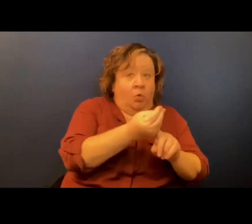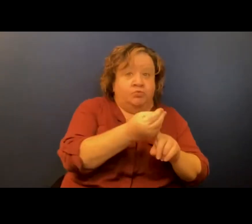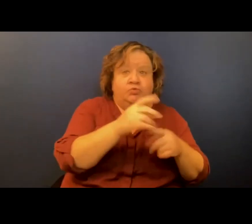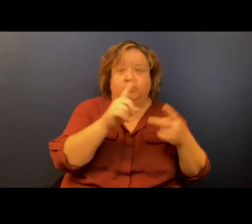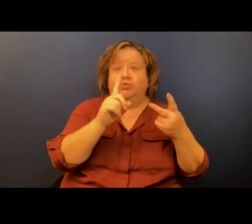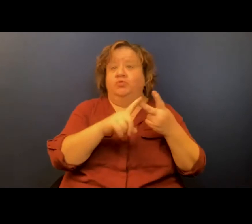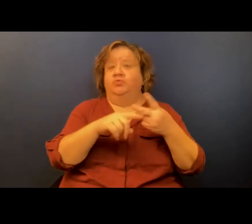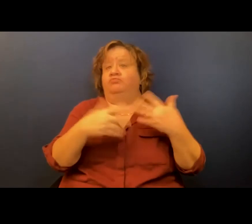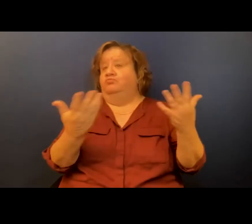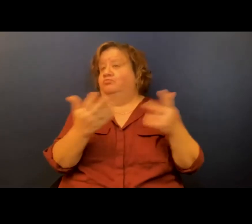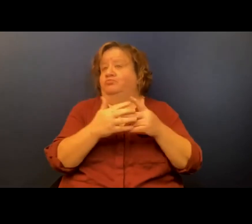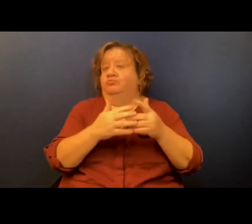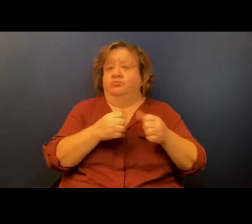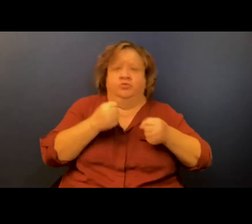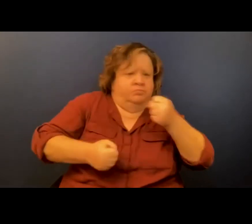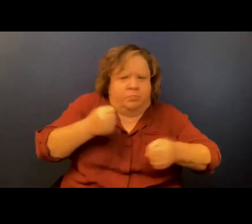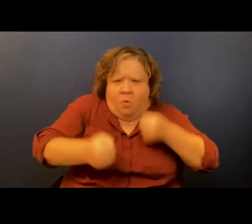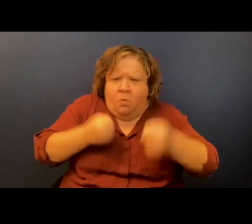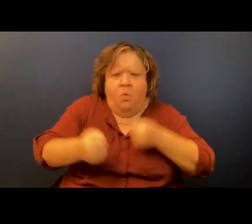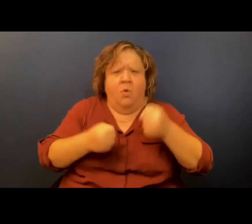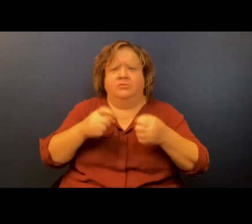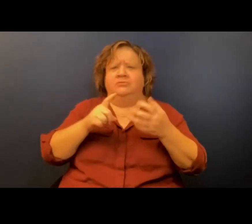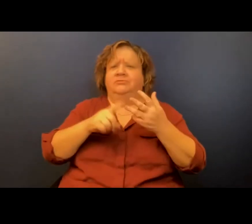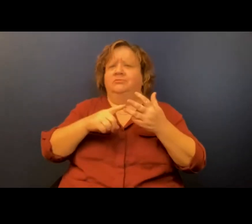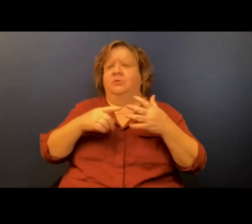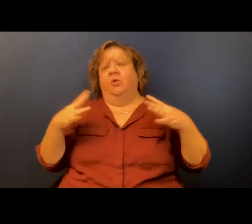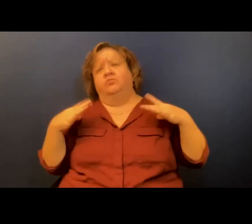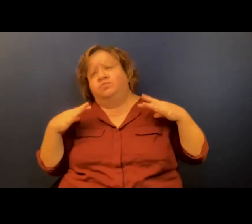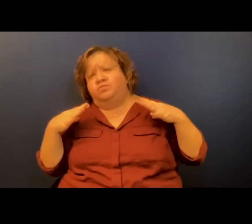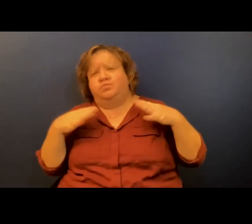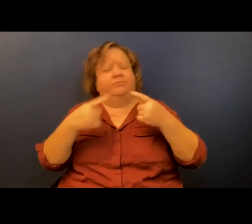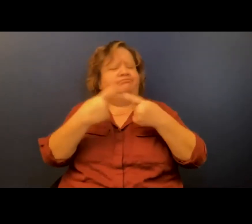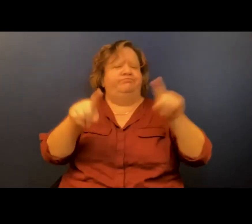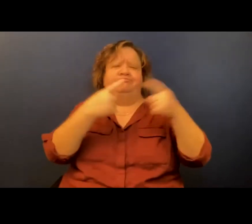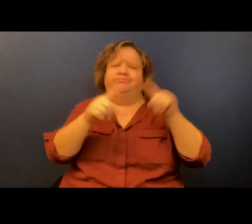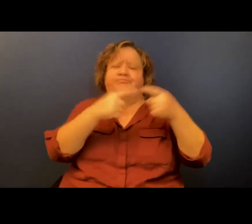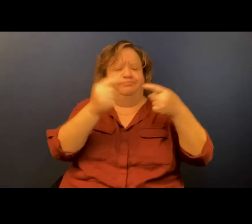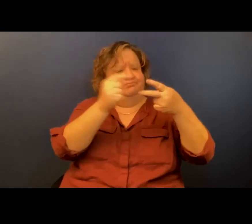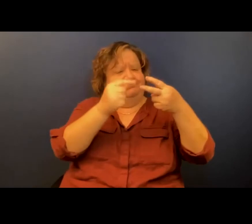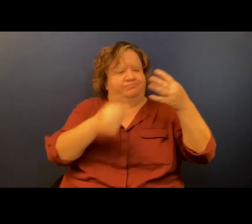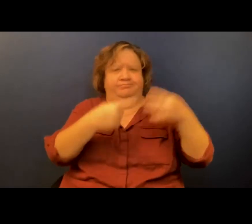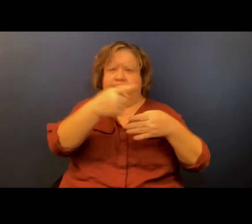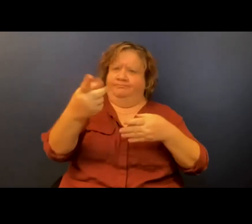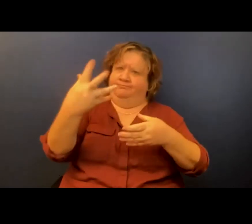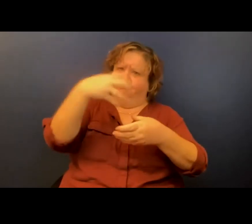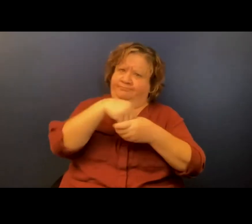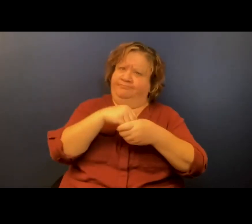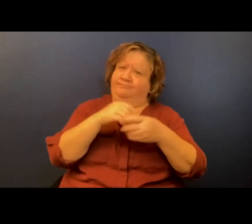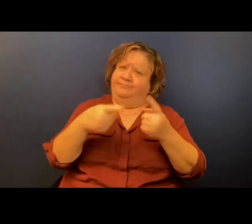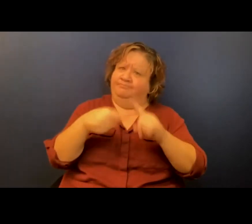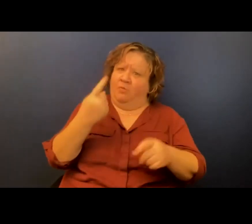sports. Therefore, this means that as young people with disabilities, we need to